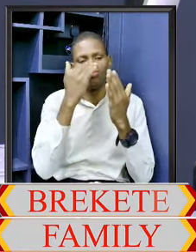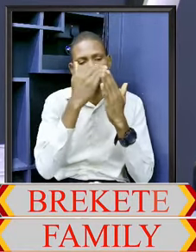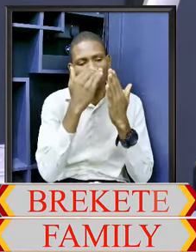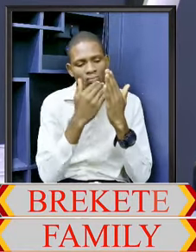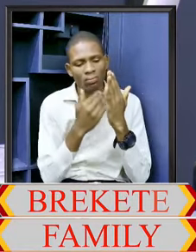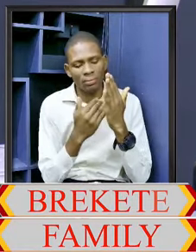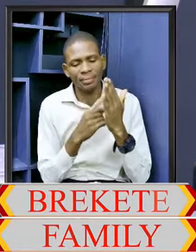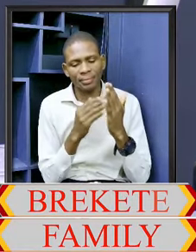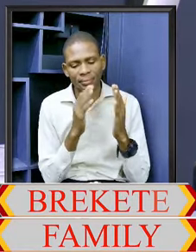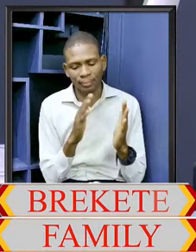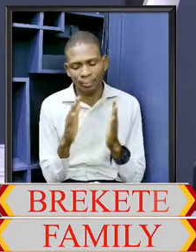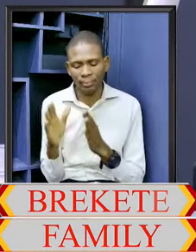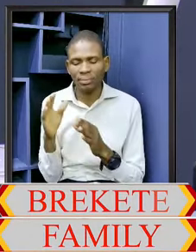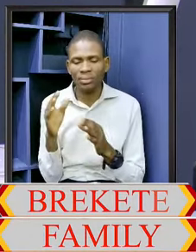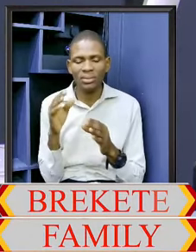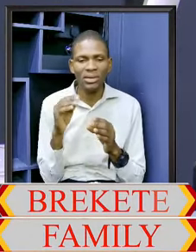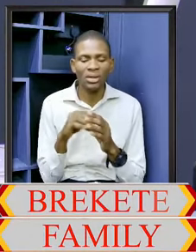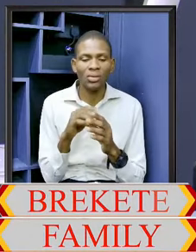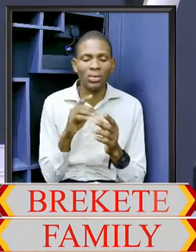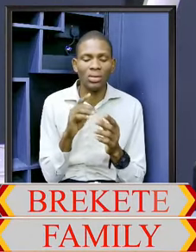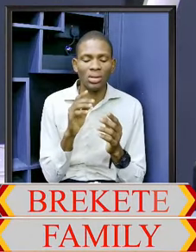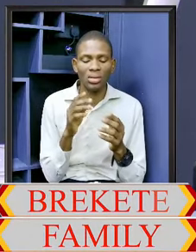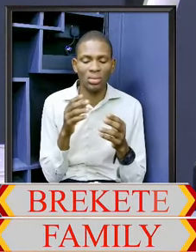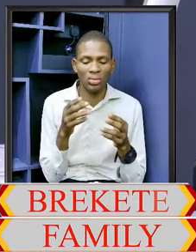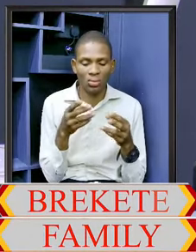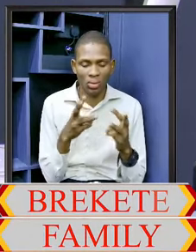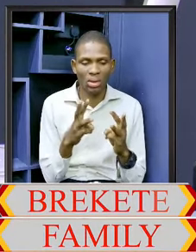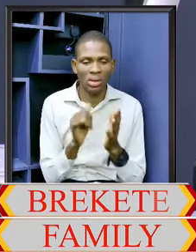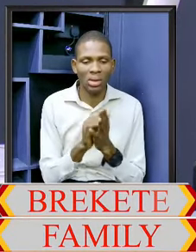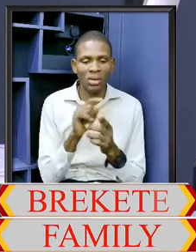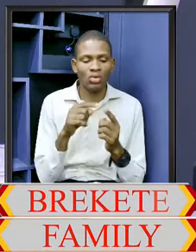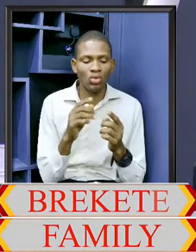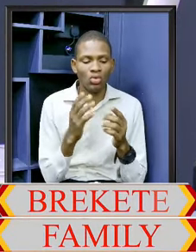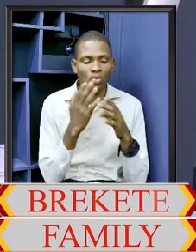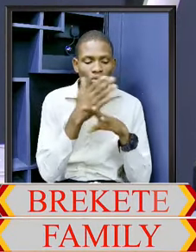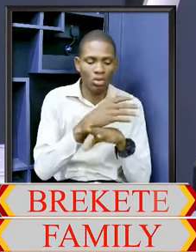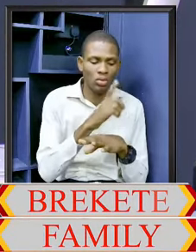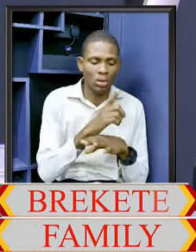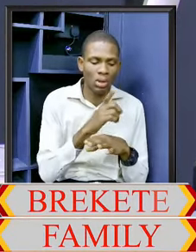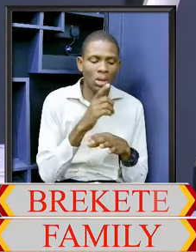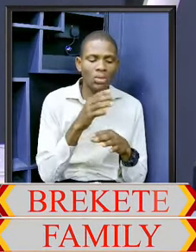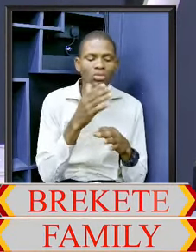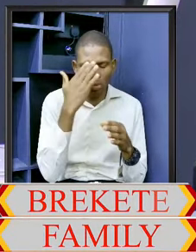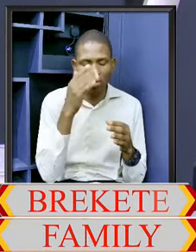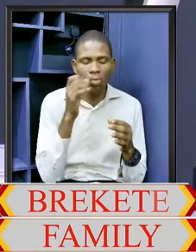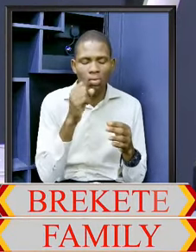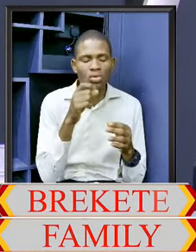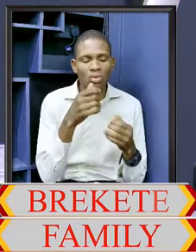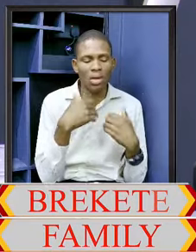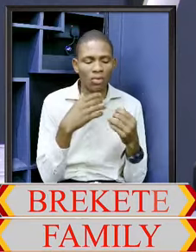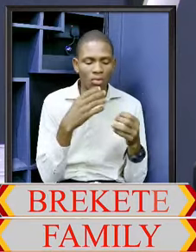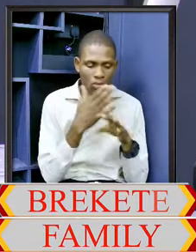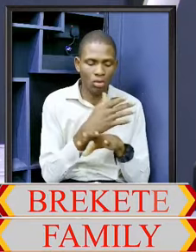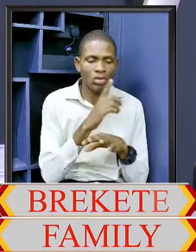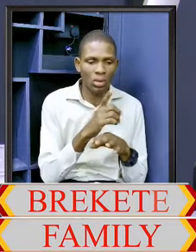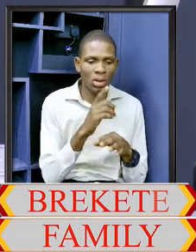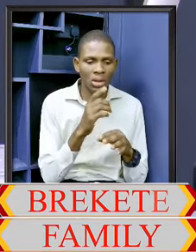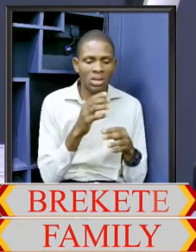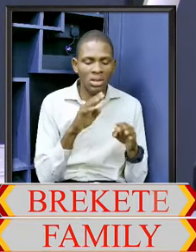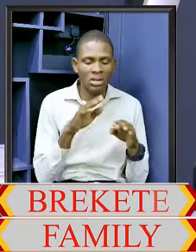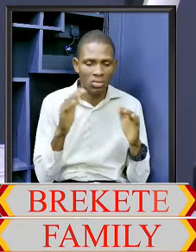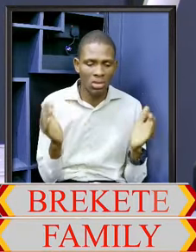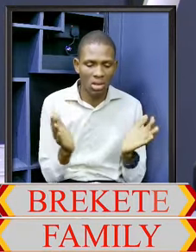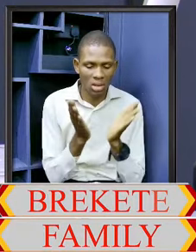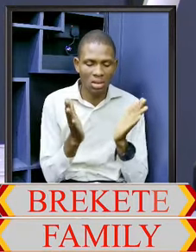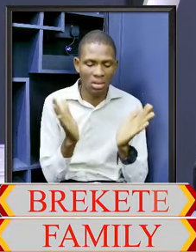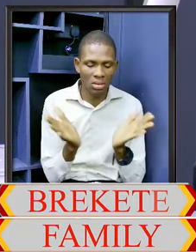arrange them in order. We'll be saying, when you cross one, you know, say you don't cross some. It will give you the motivation to push to cross the